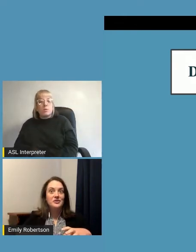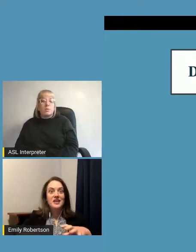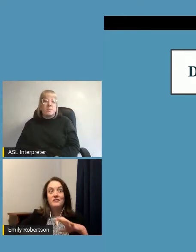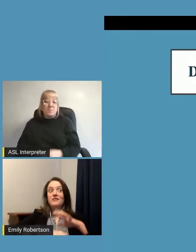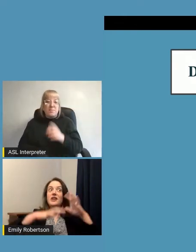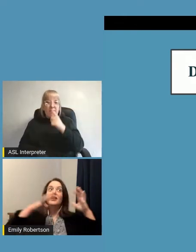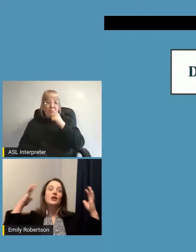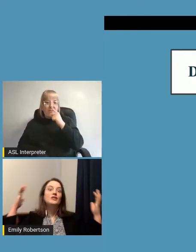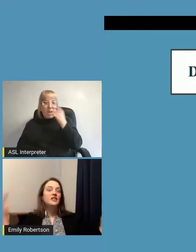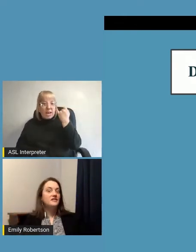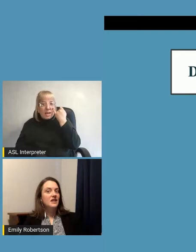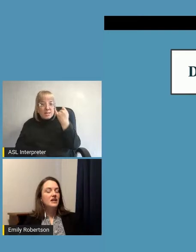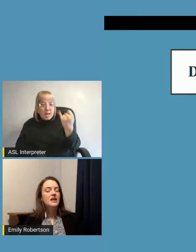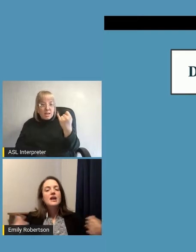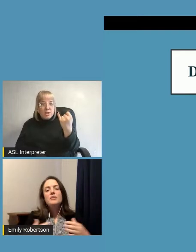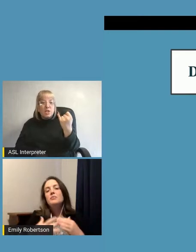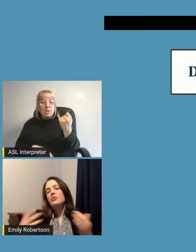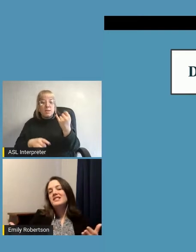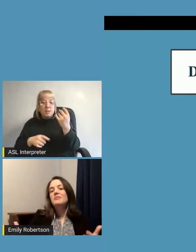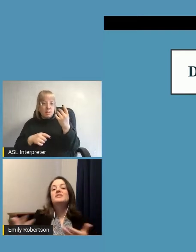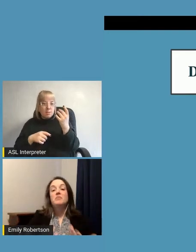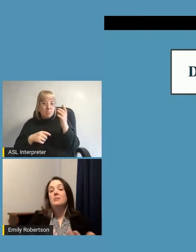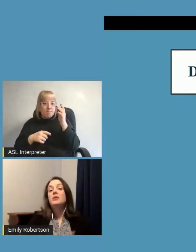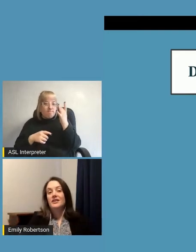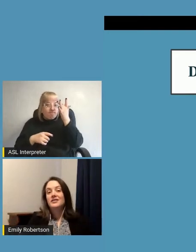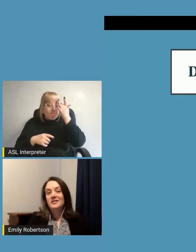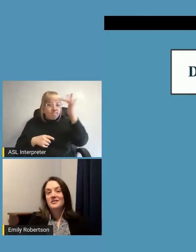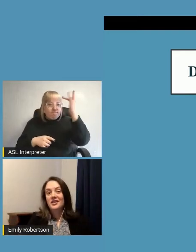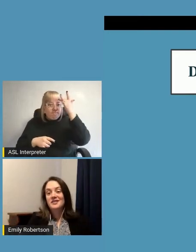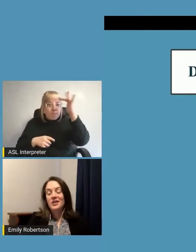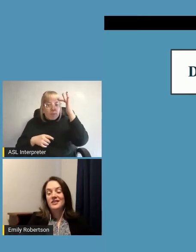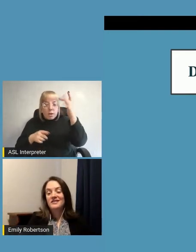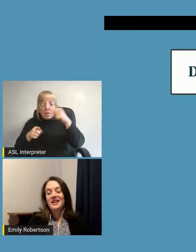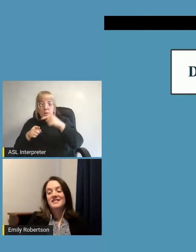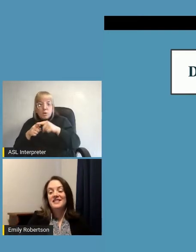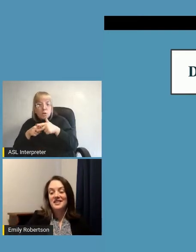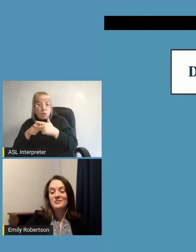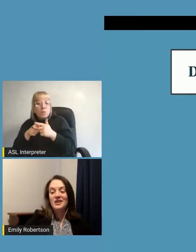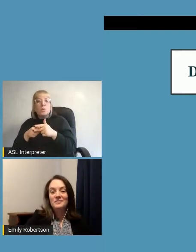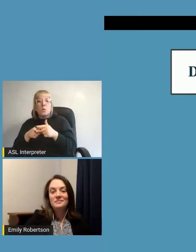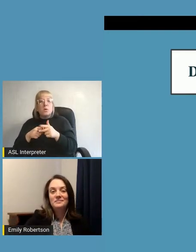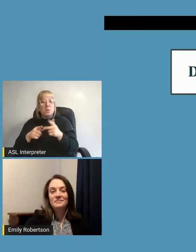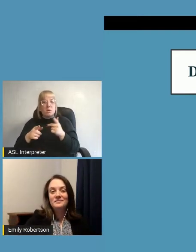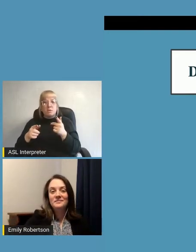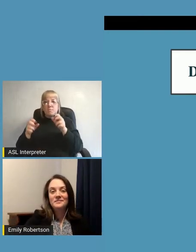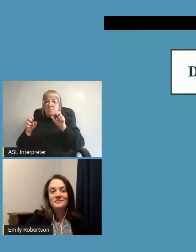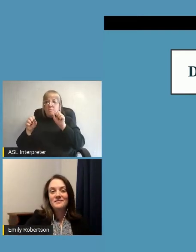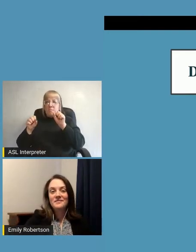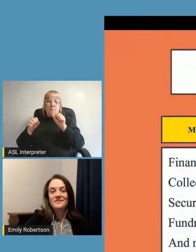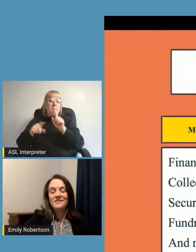to understand very large sets of data, but the principles can be applied also to very small sets as well.